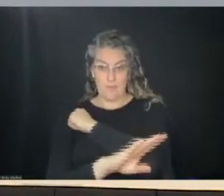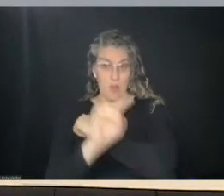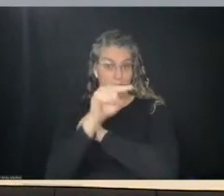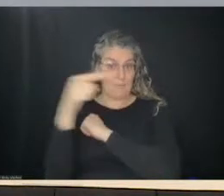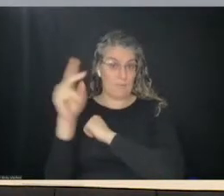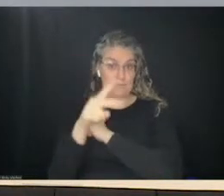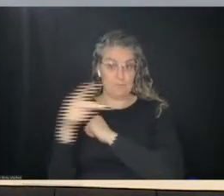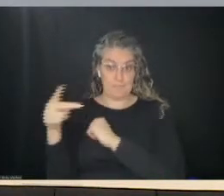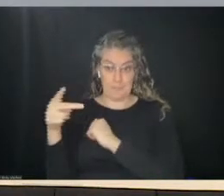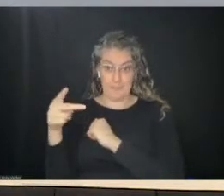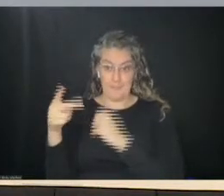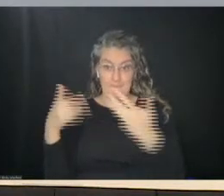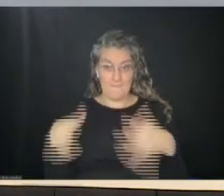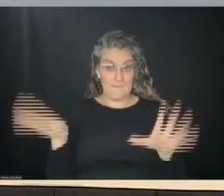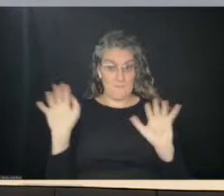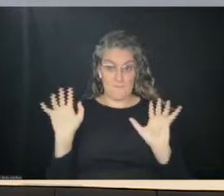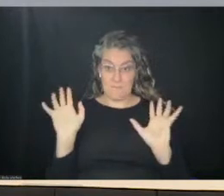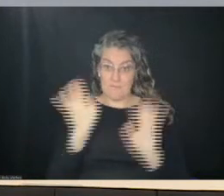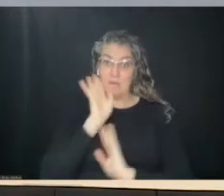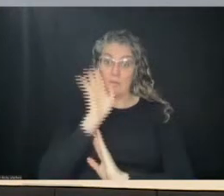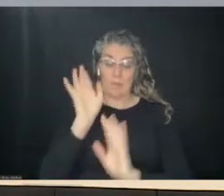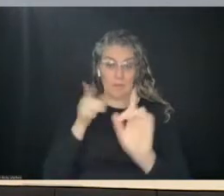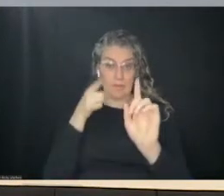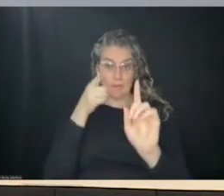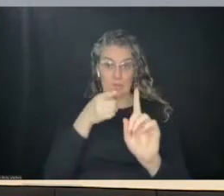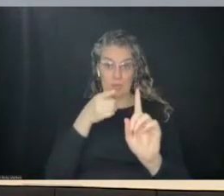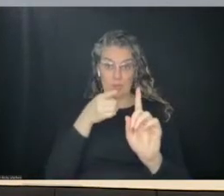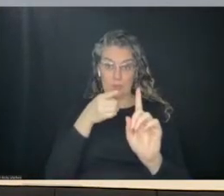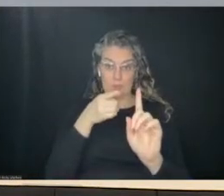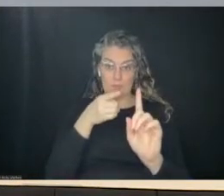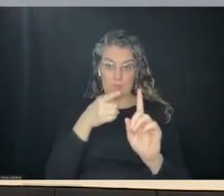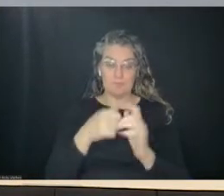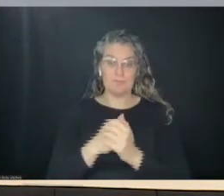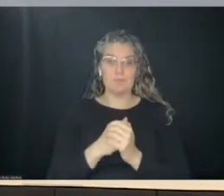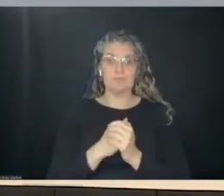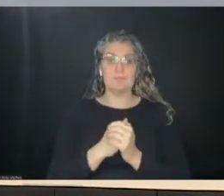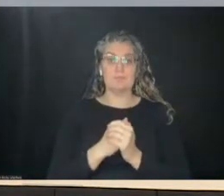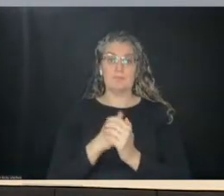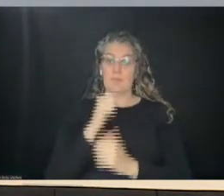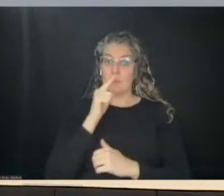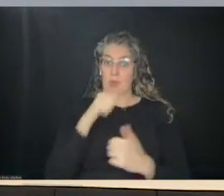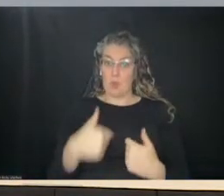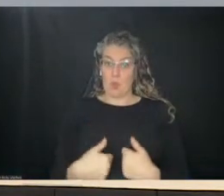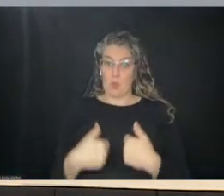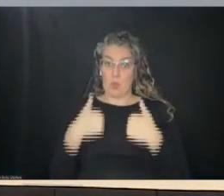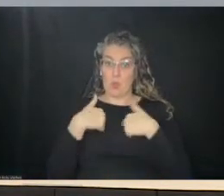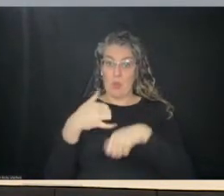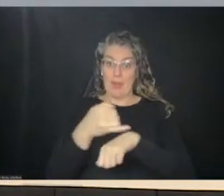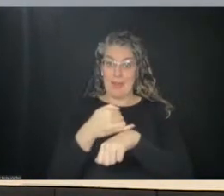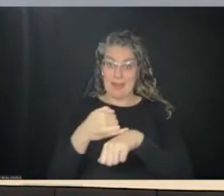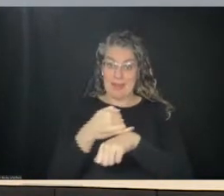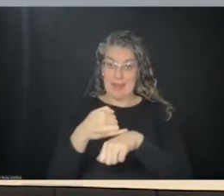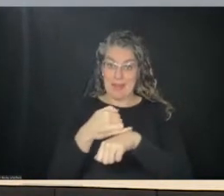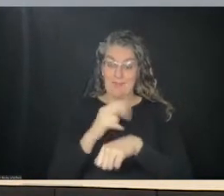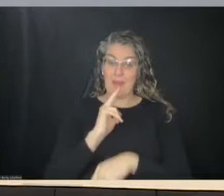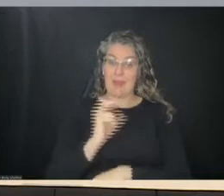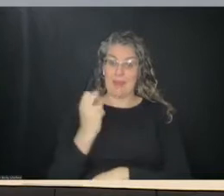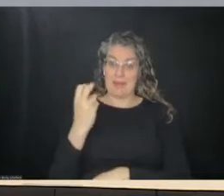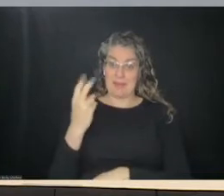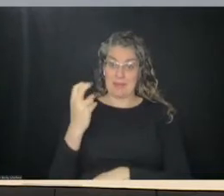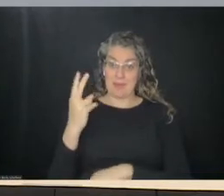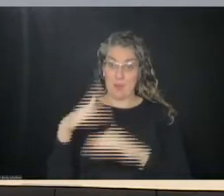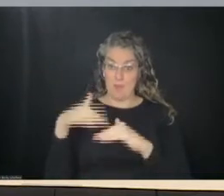2 doses as quickly as possible. All island residents aged 12 and over can book a vaccine appointment at one of the